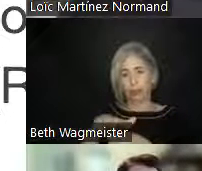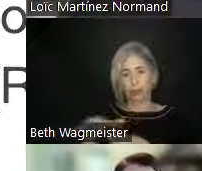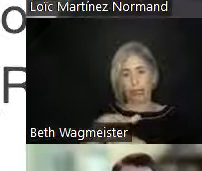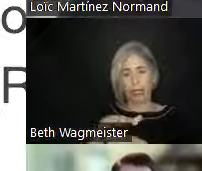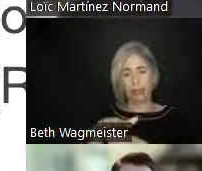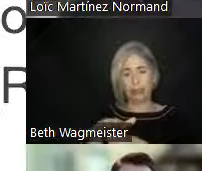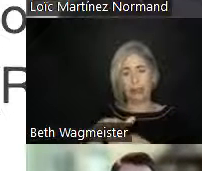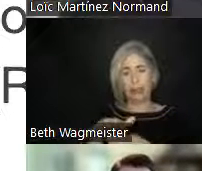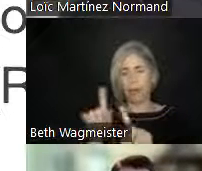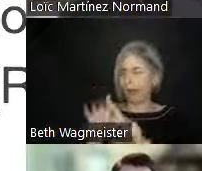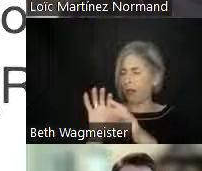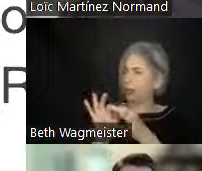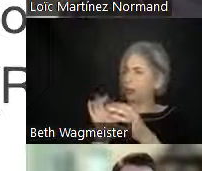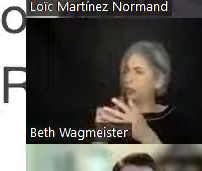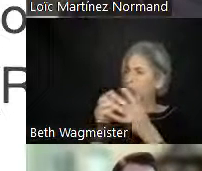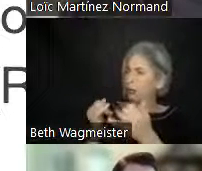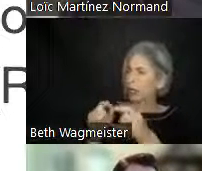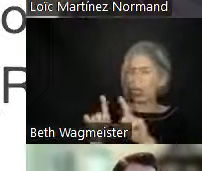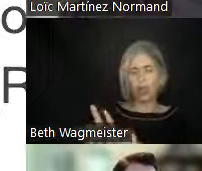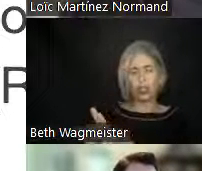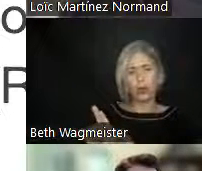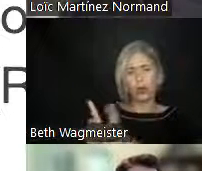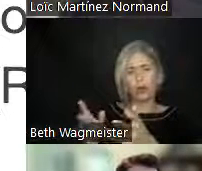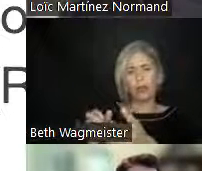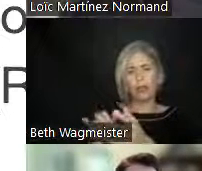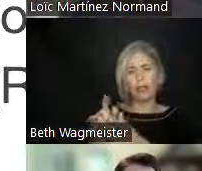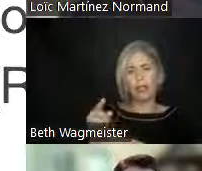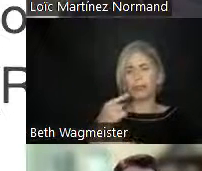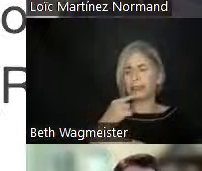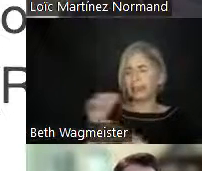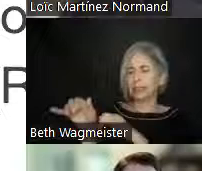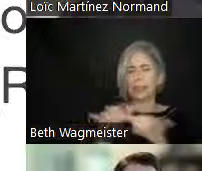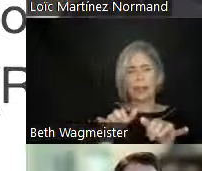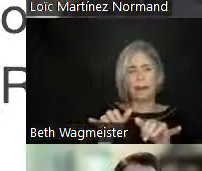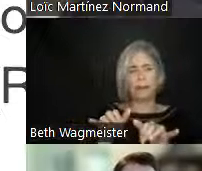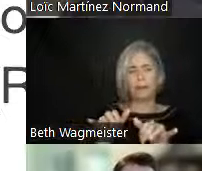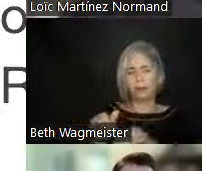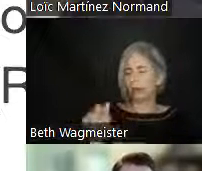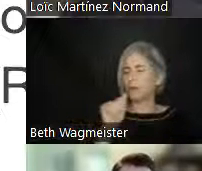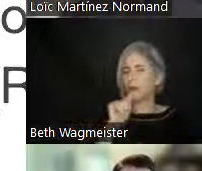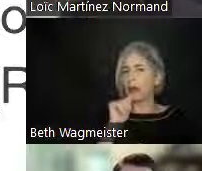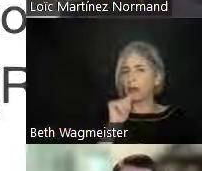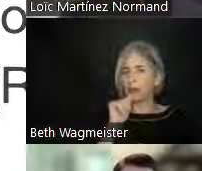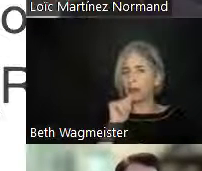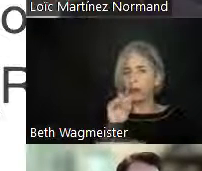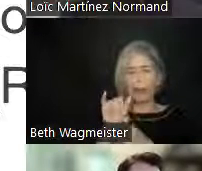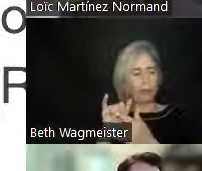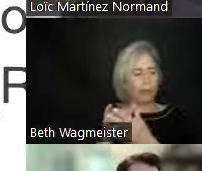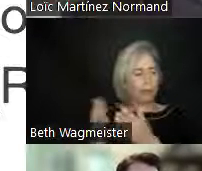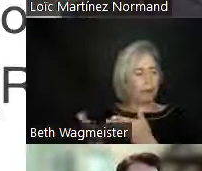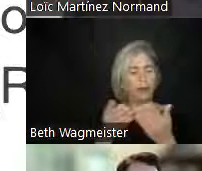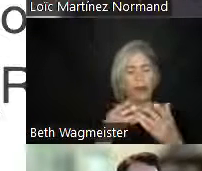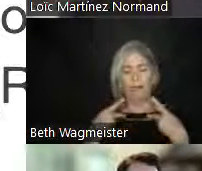prevailing interpretation today is also that applies to the same entities, the same private entities who provide physical places